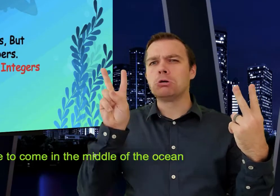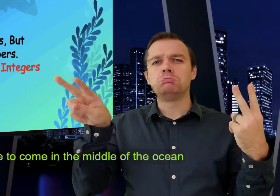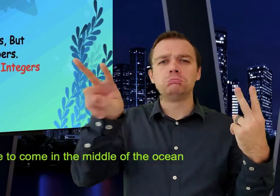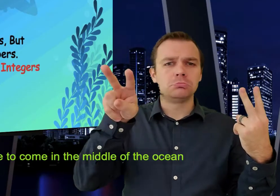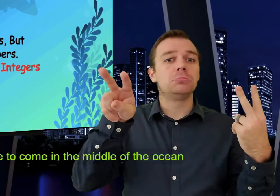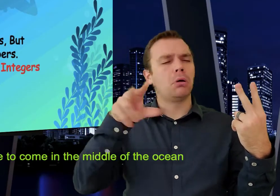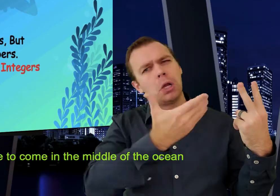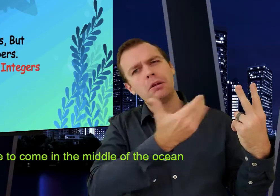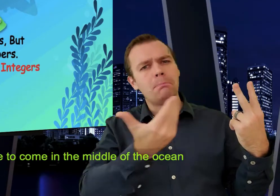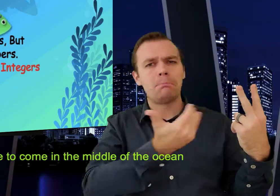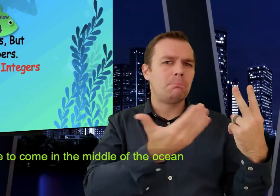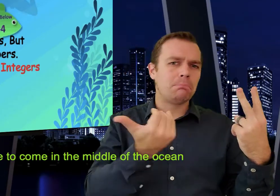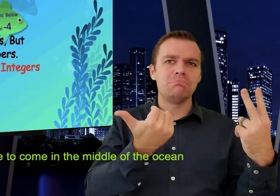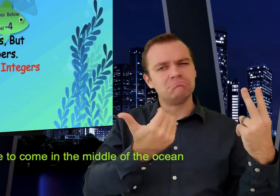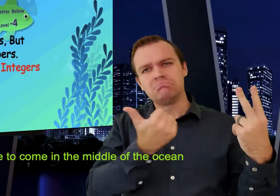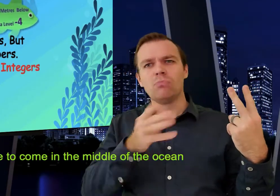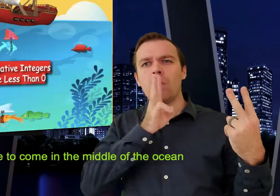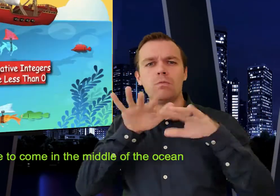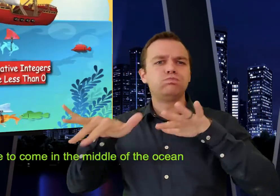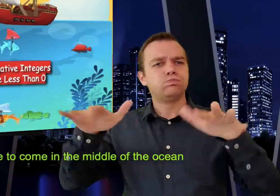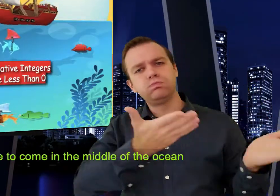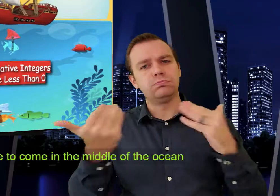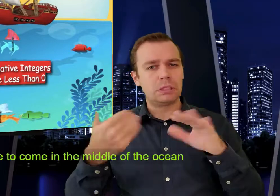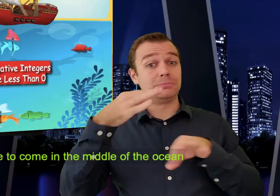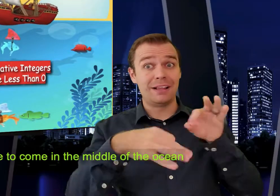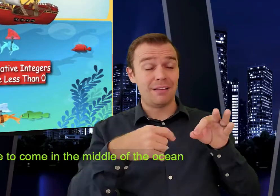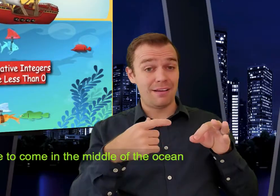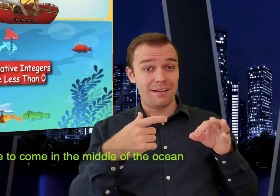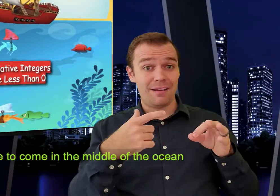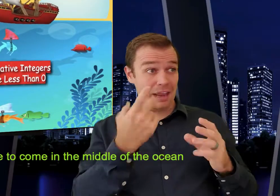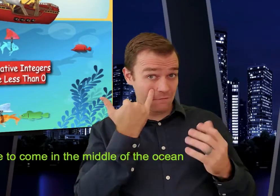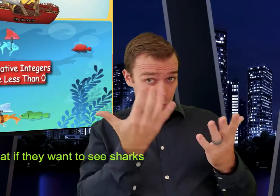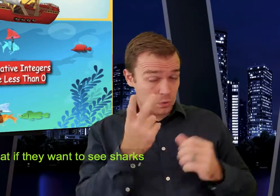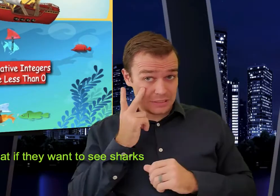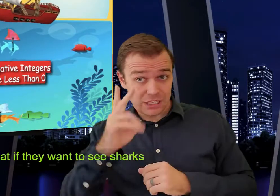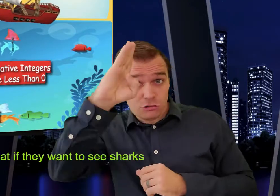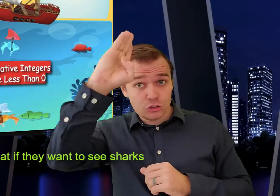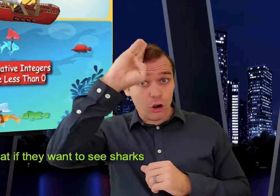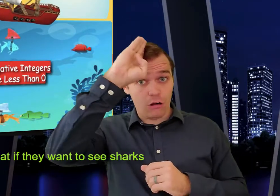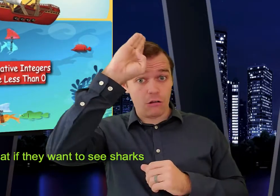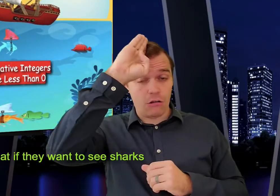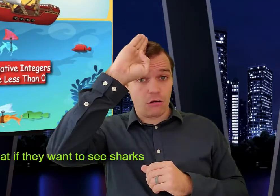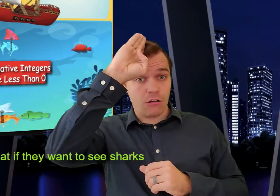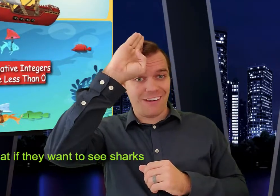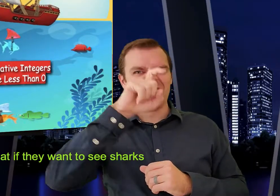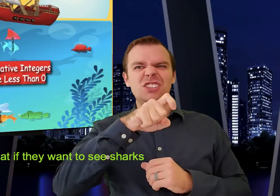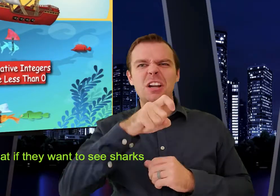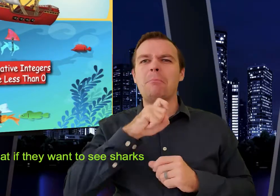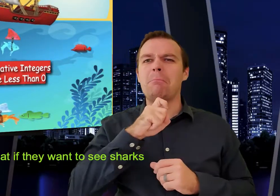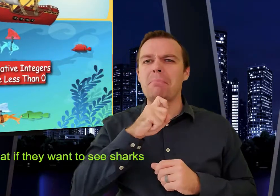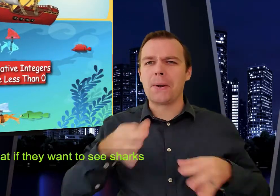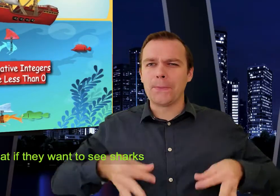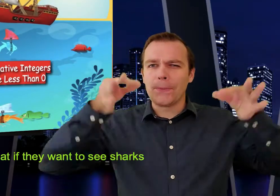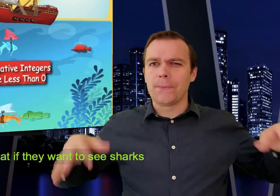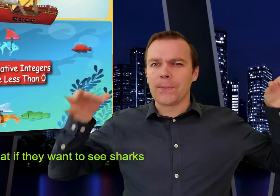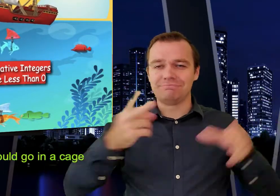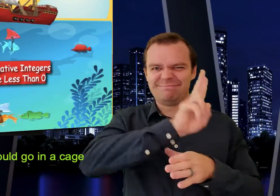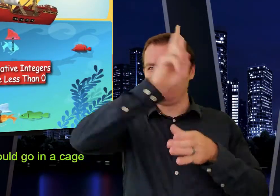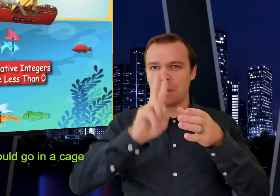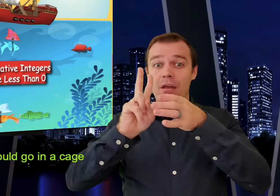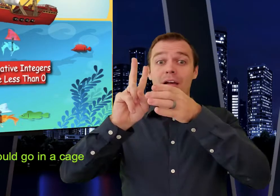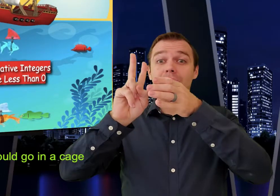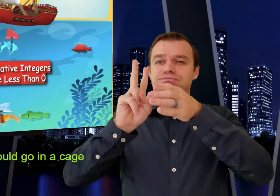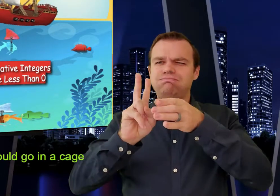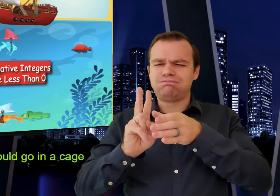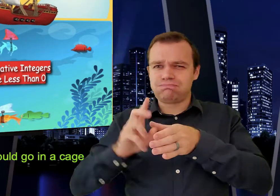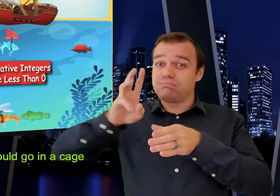who are asked by a tourist guide to come in the middle of the ocean, and then he tells them that if they want to see sharks, then they should go